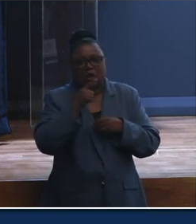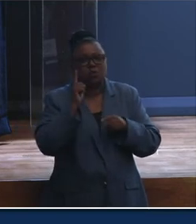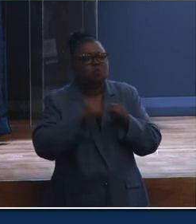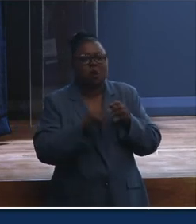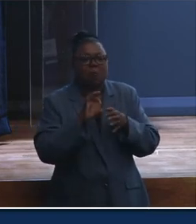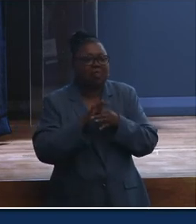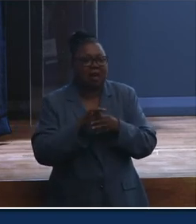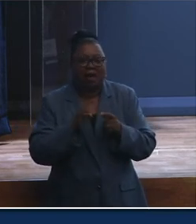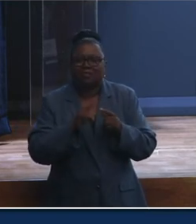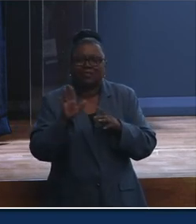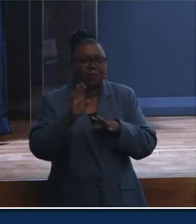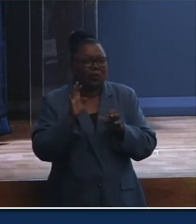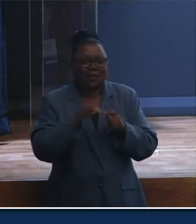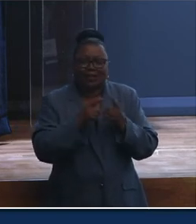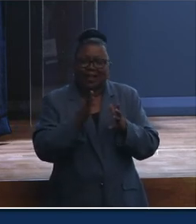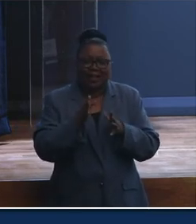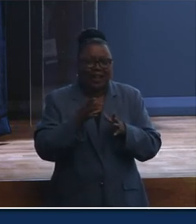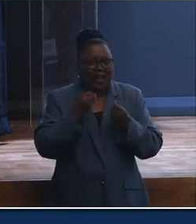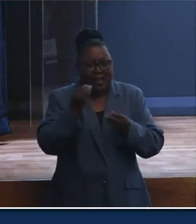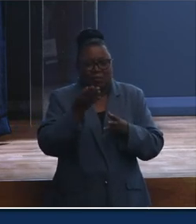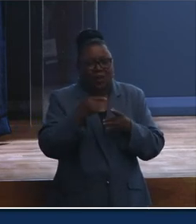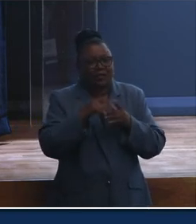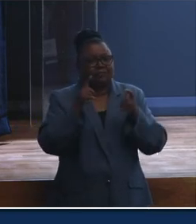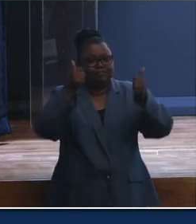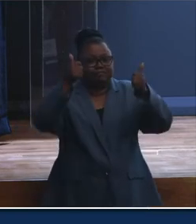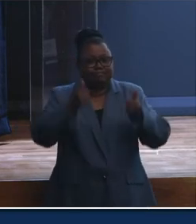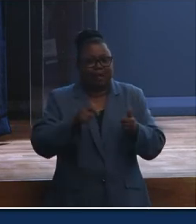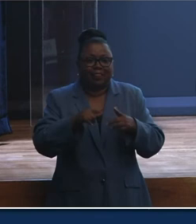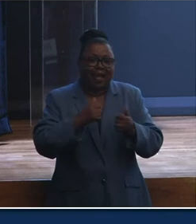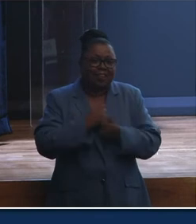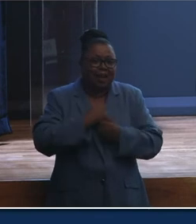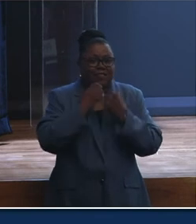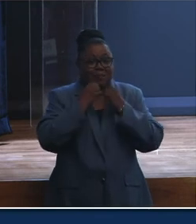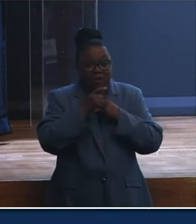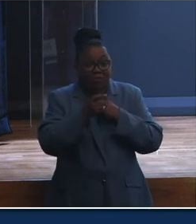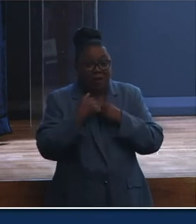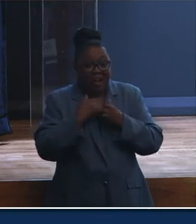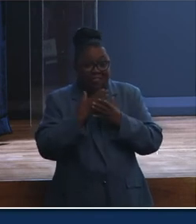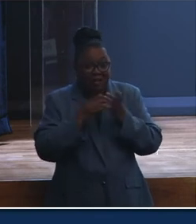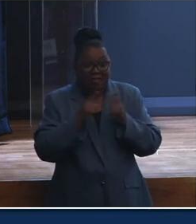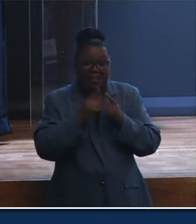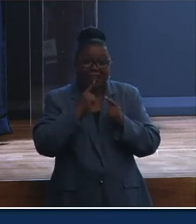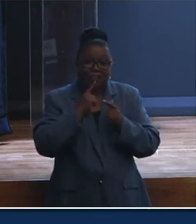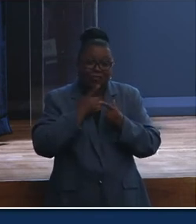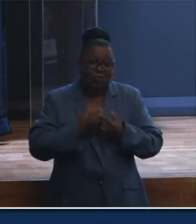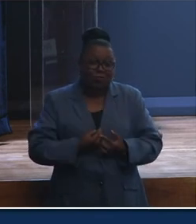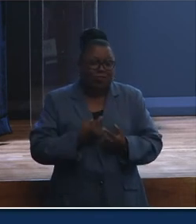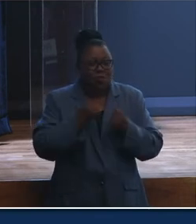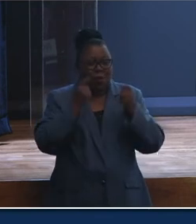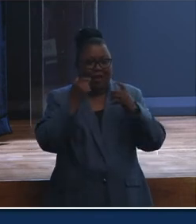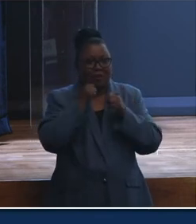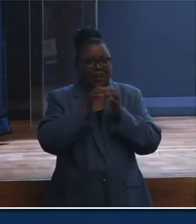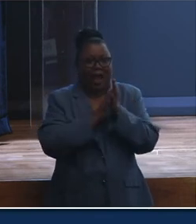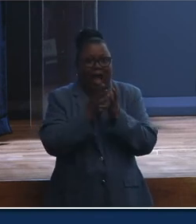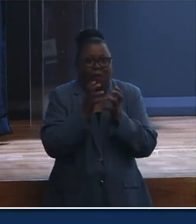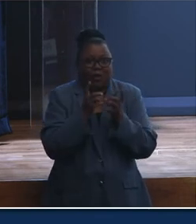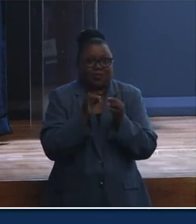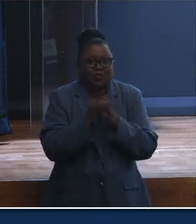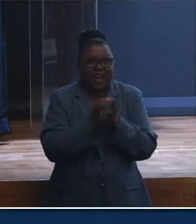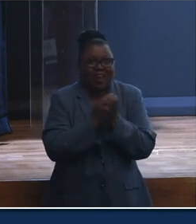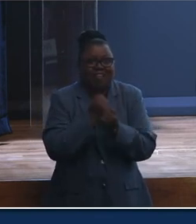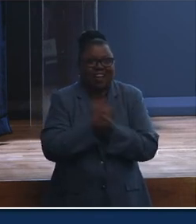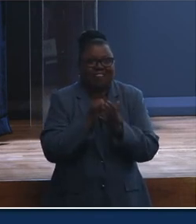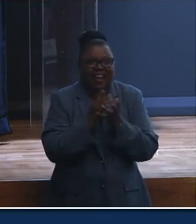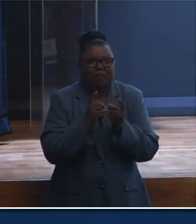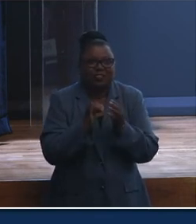don't belong. Don't let anyone disintegrate that love and that passion that you have. Something that's so burning, you wake up every day and you're like, I want to do that, I love